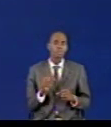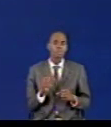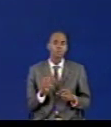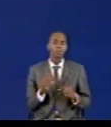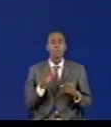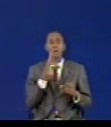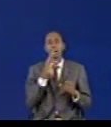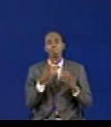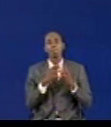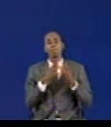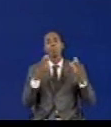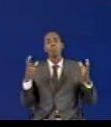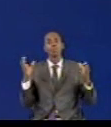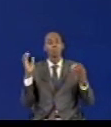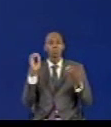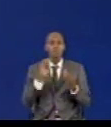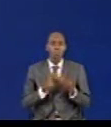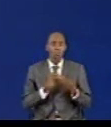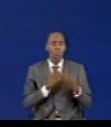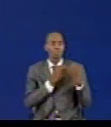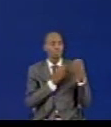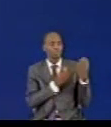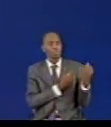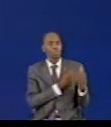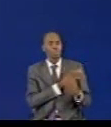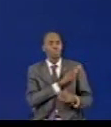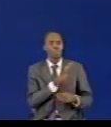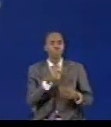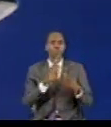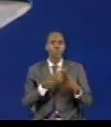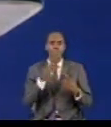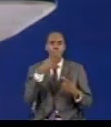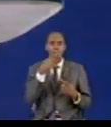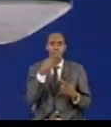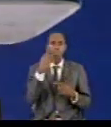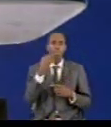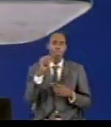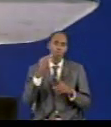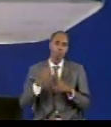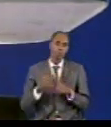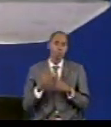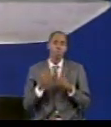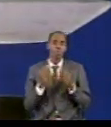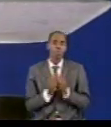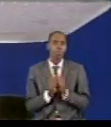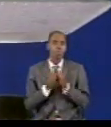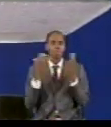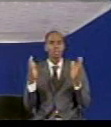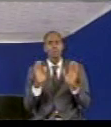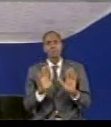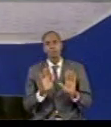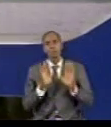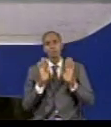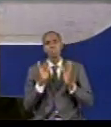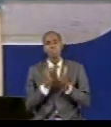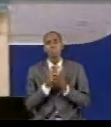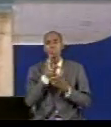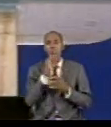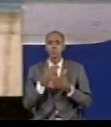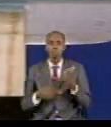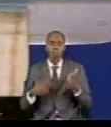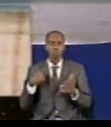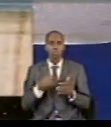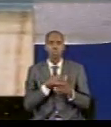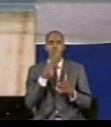more bold to speak the word without fear. That's where we'll focus,